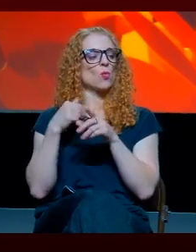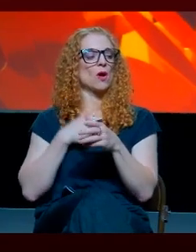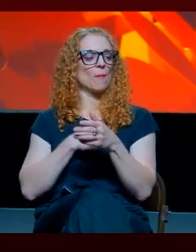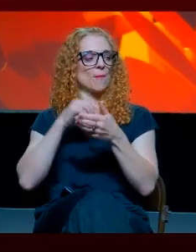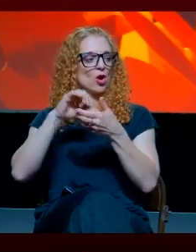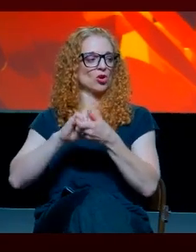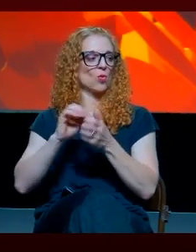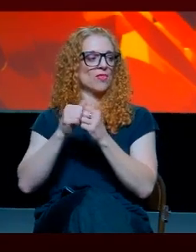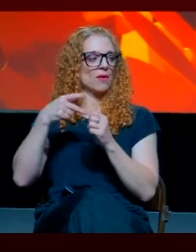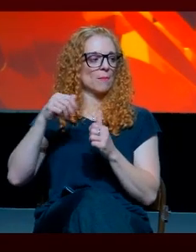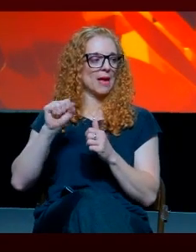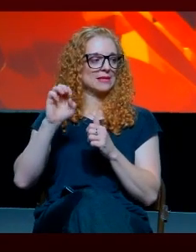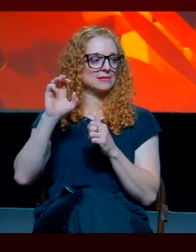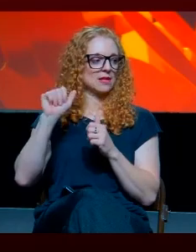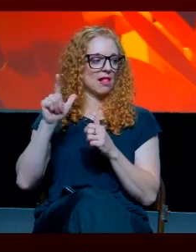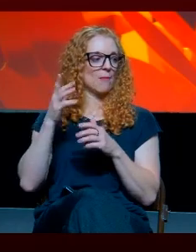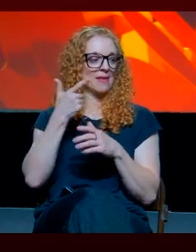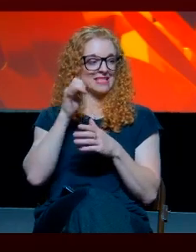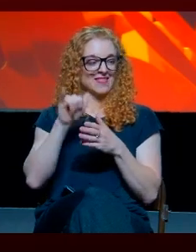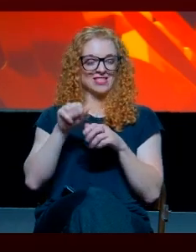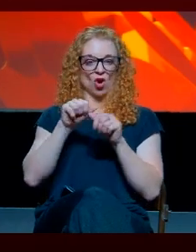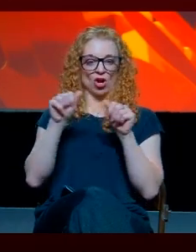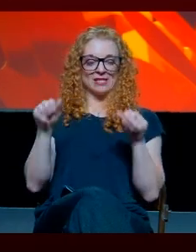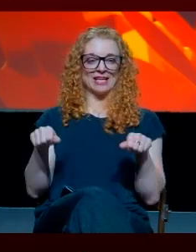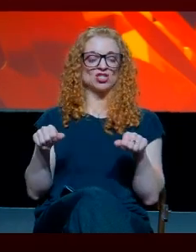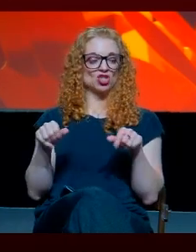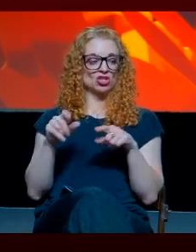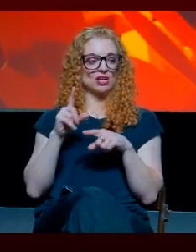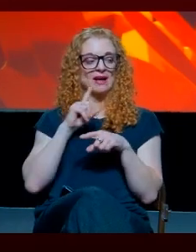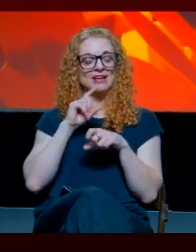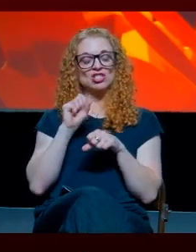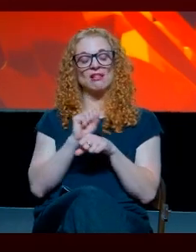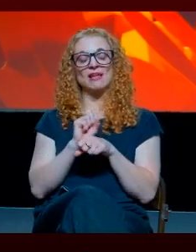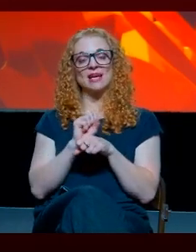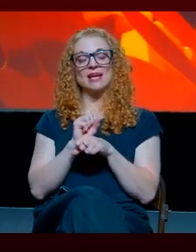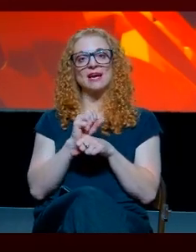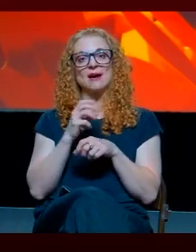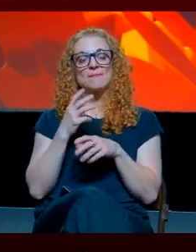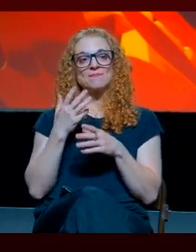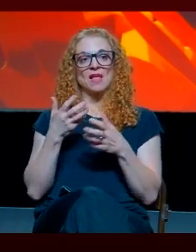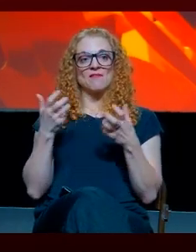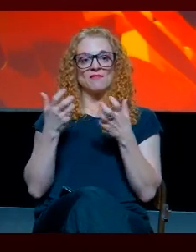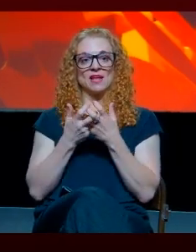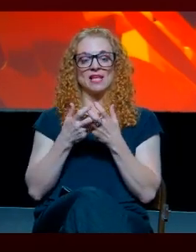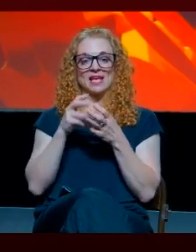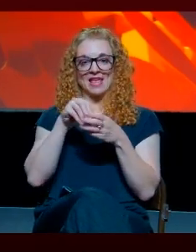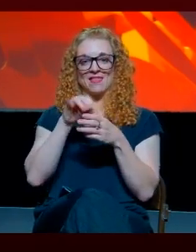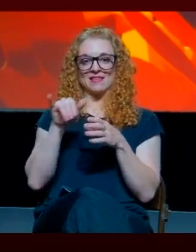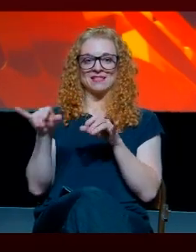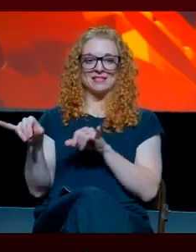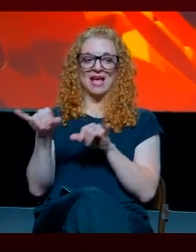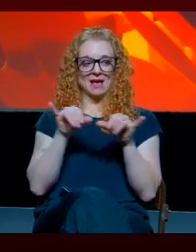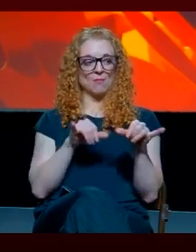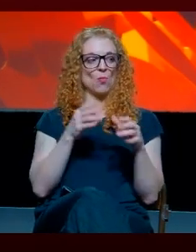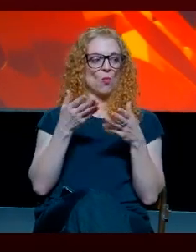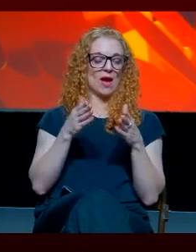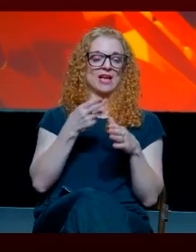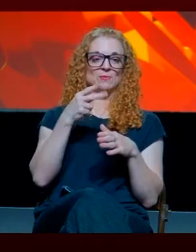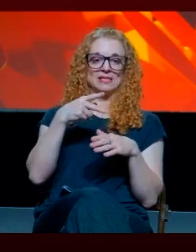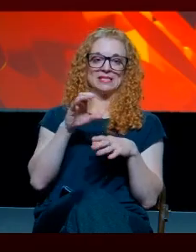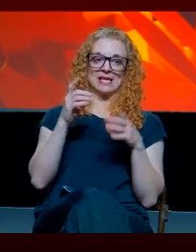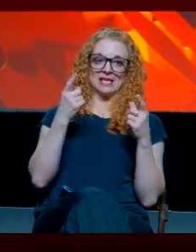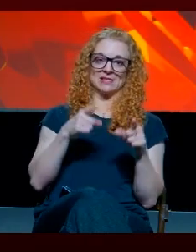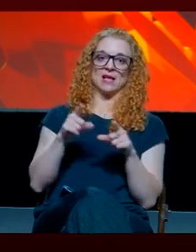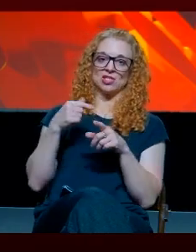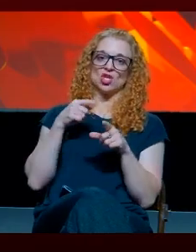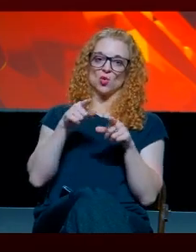Pascal because this architecture is fitting within the same way HPC is done.